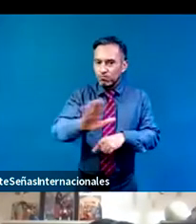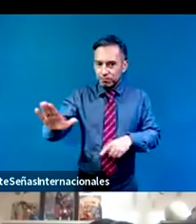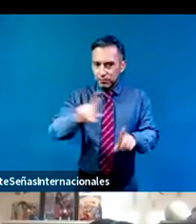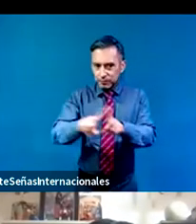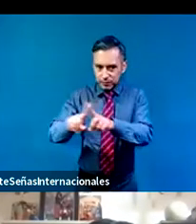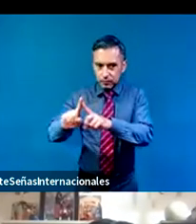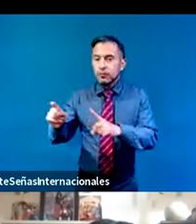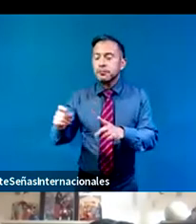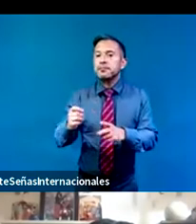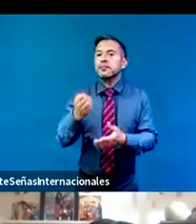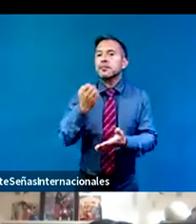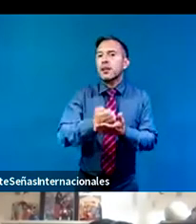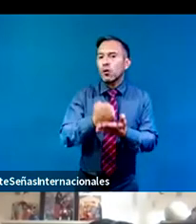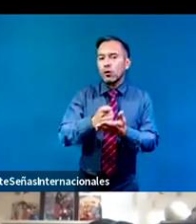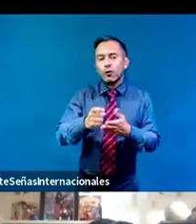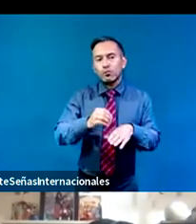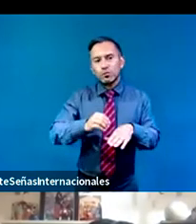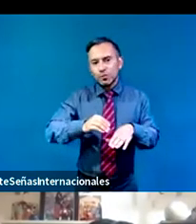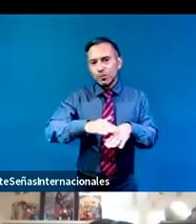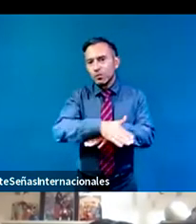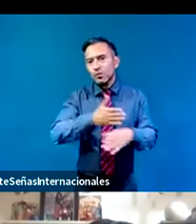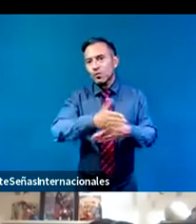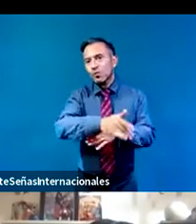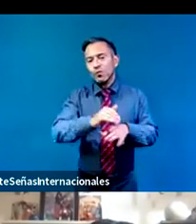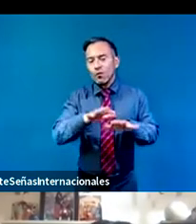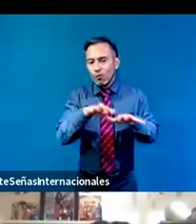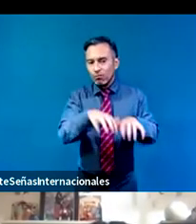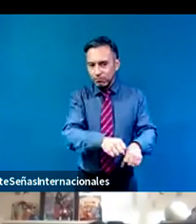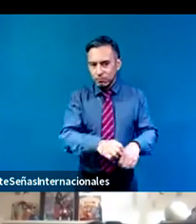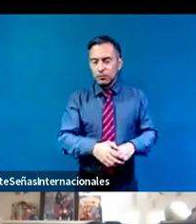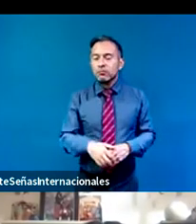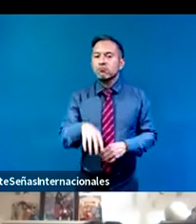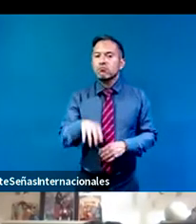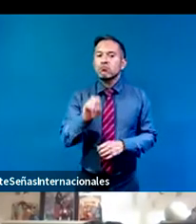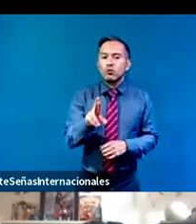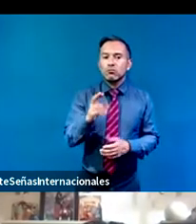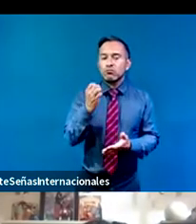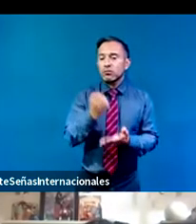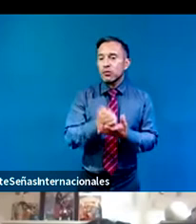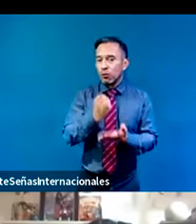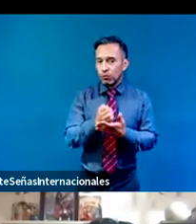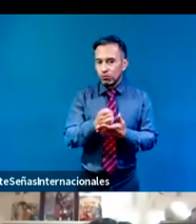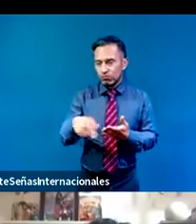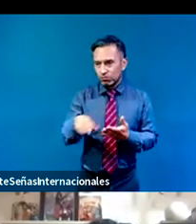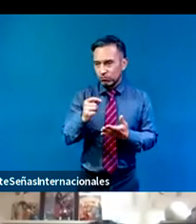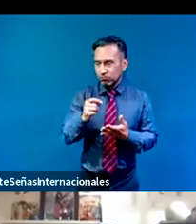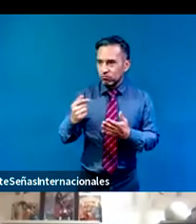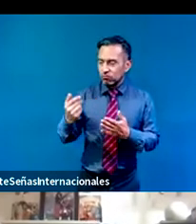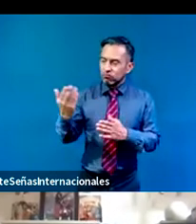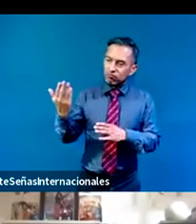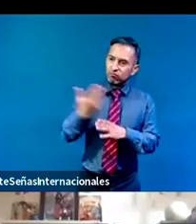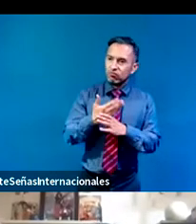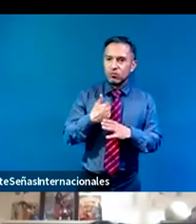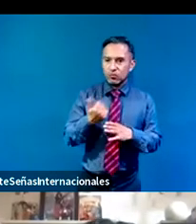economies that are also largely affected by the neoliberal and the whole capitalist financial